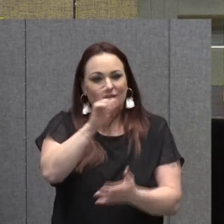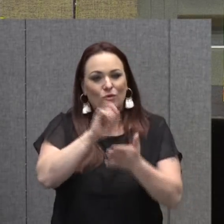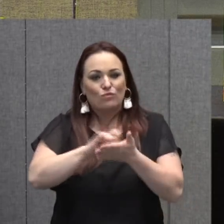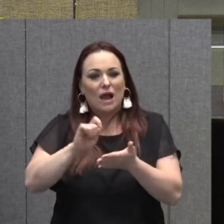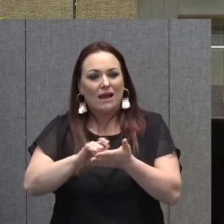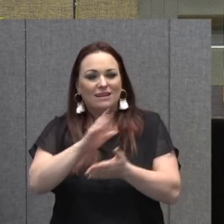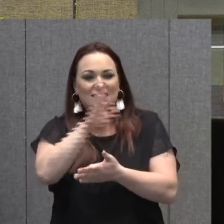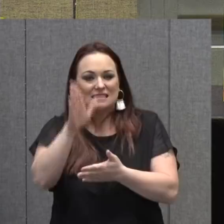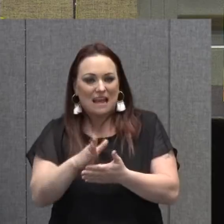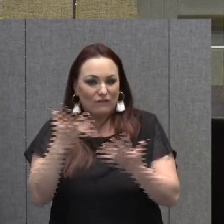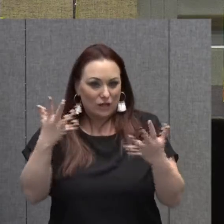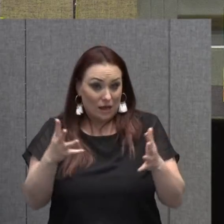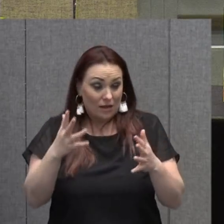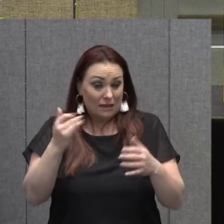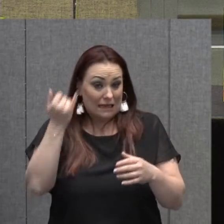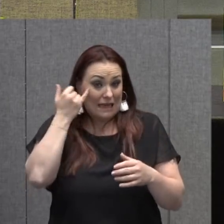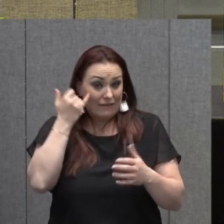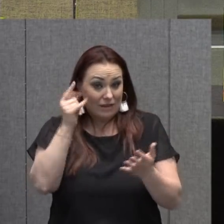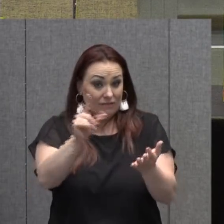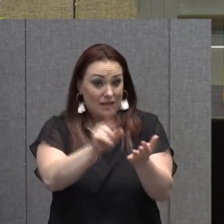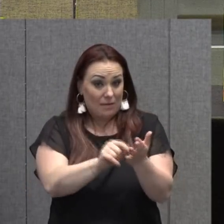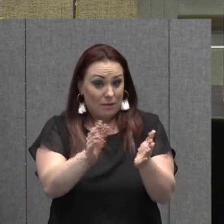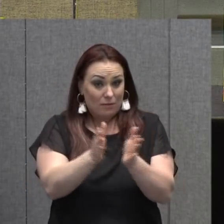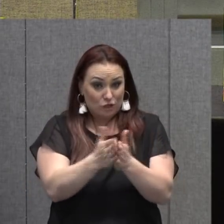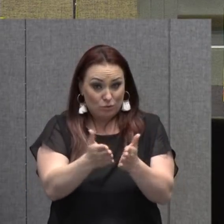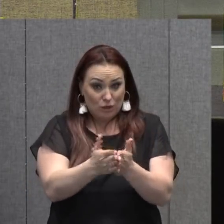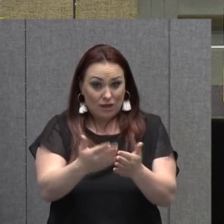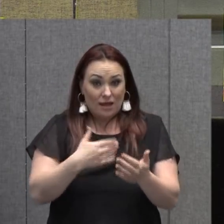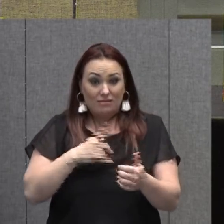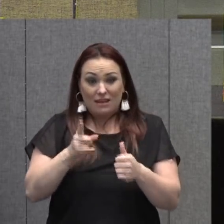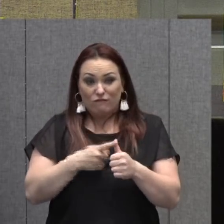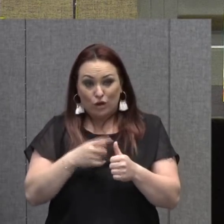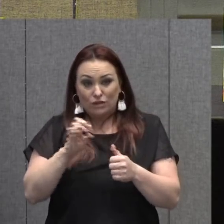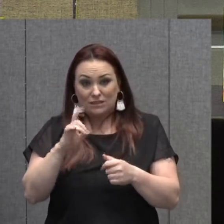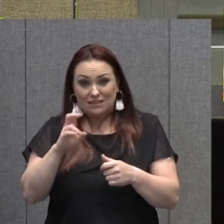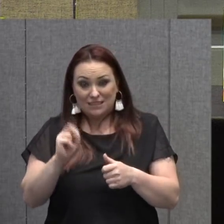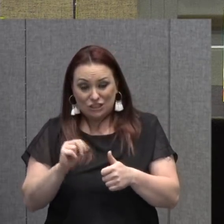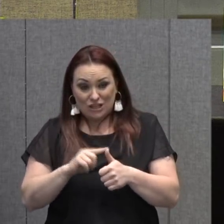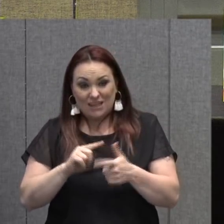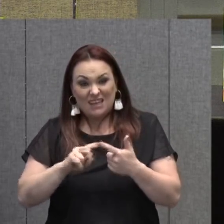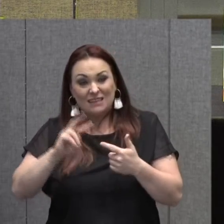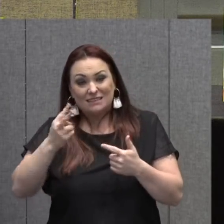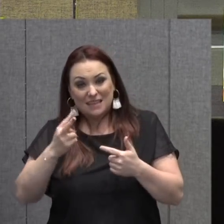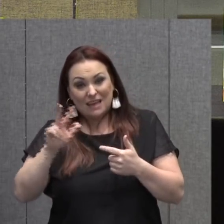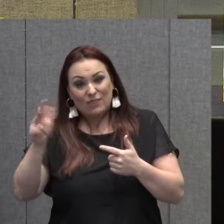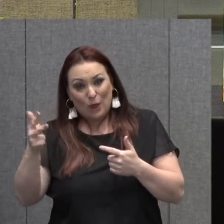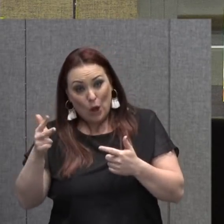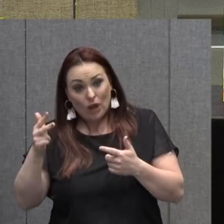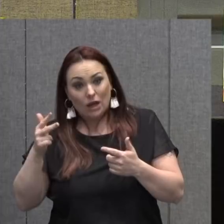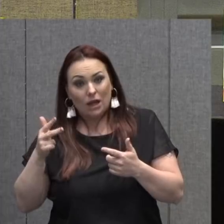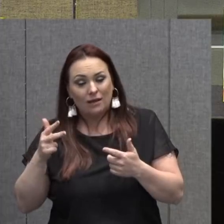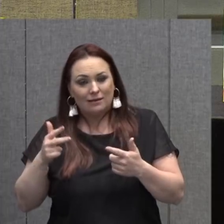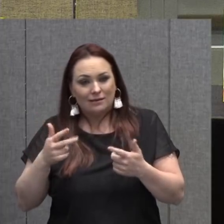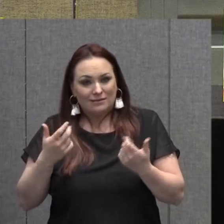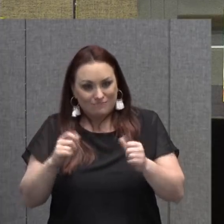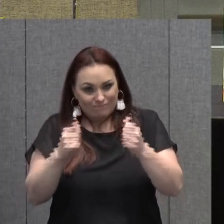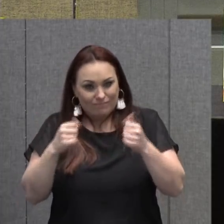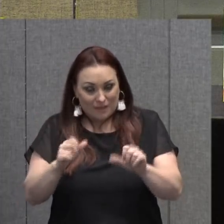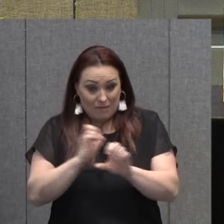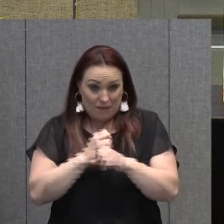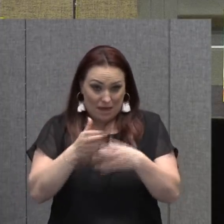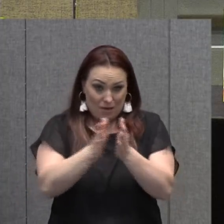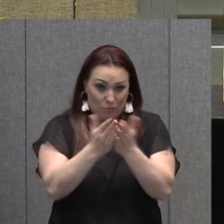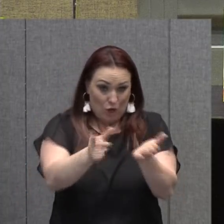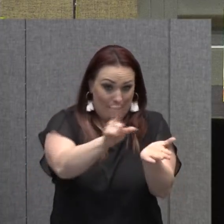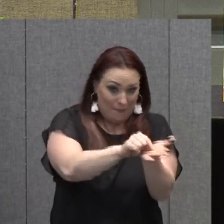Even authors who publish books have first editions, second editions, third editions. And what that means is they make a book,